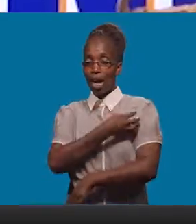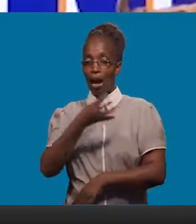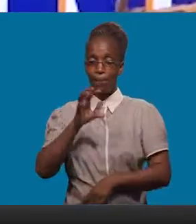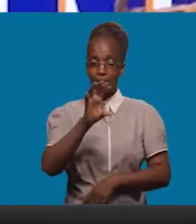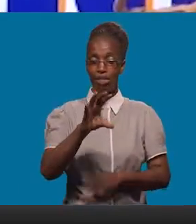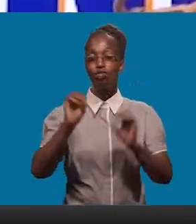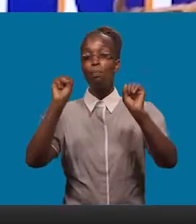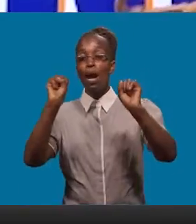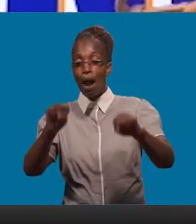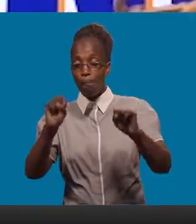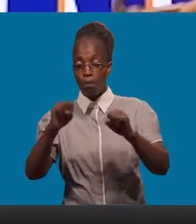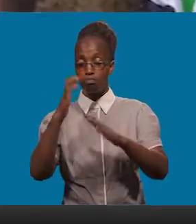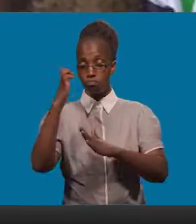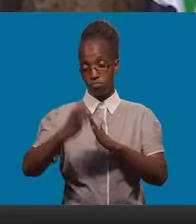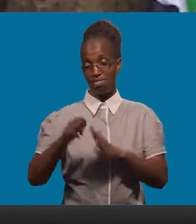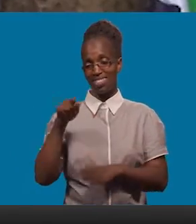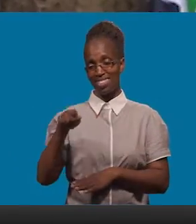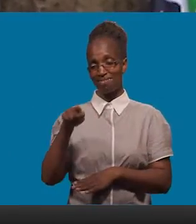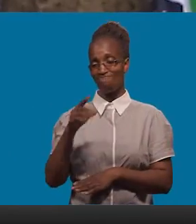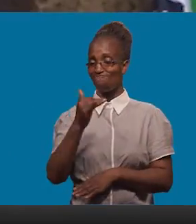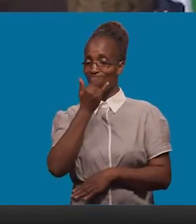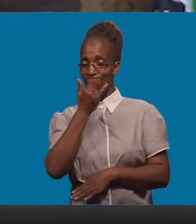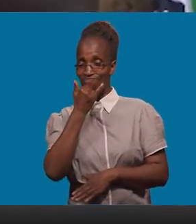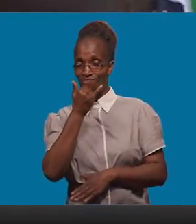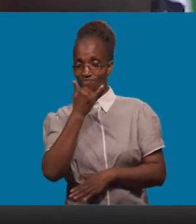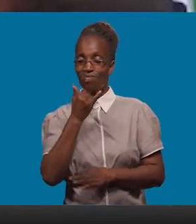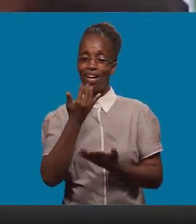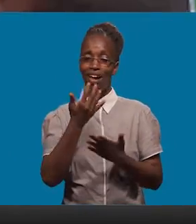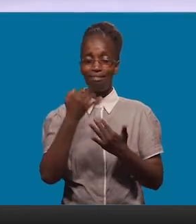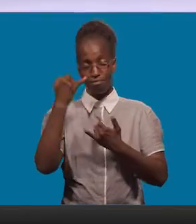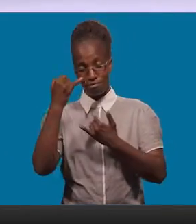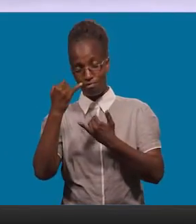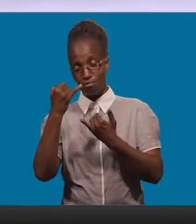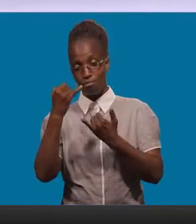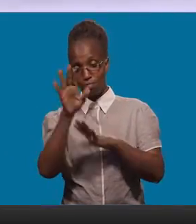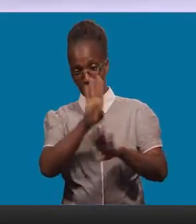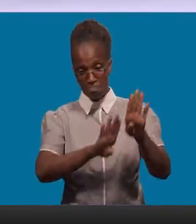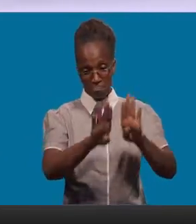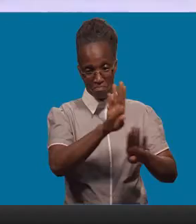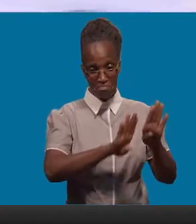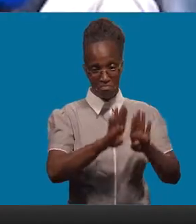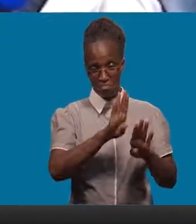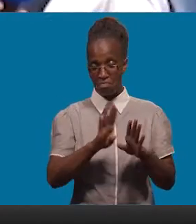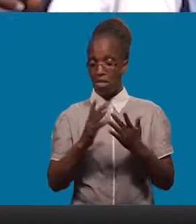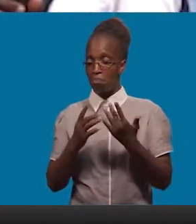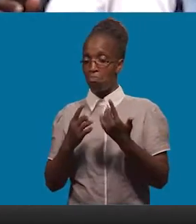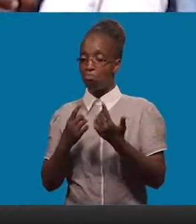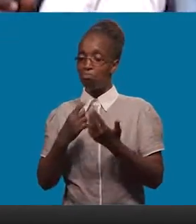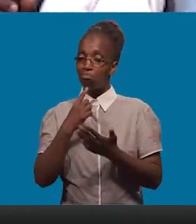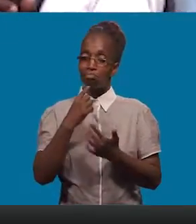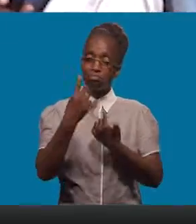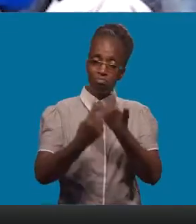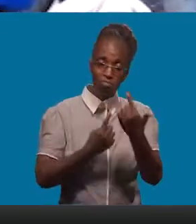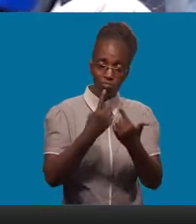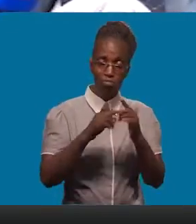end this vice in our community. Aidha, alitaja kuibuka upya kwa sanaa na uigizaji ya kukomesha ukeketaji